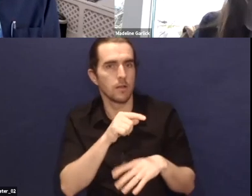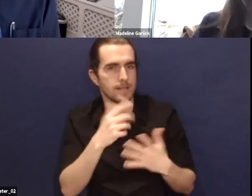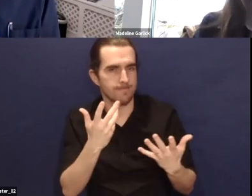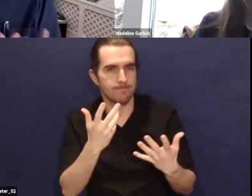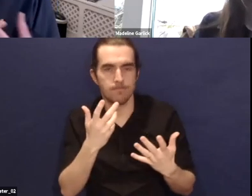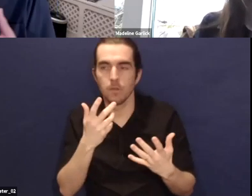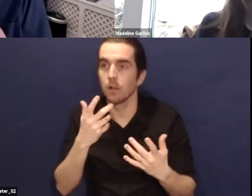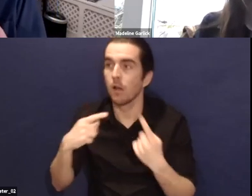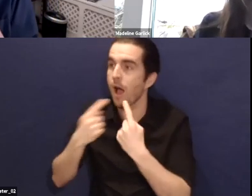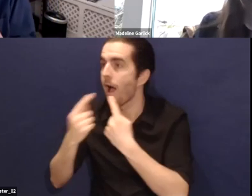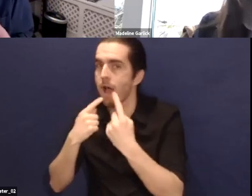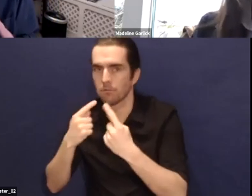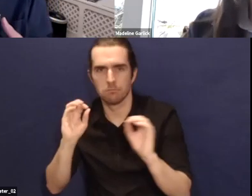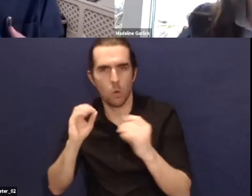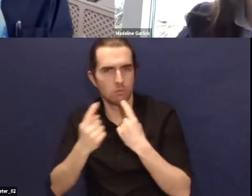IDPs?